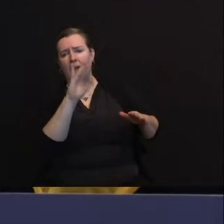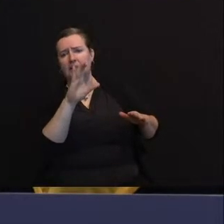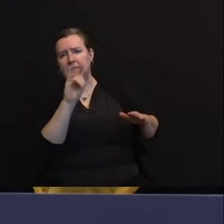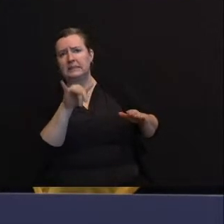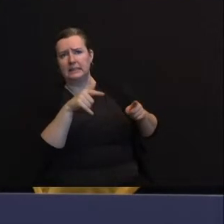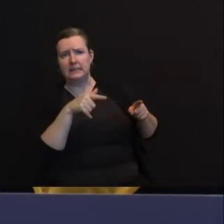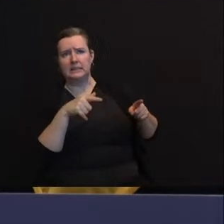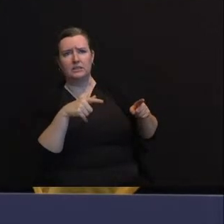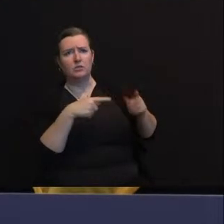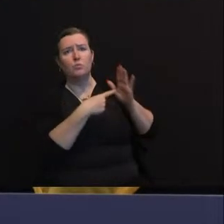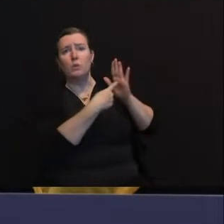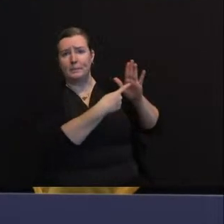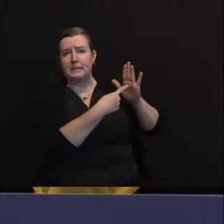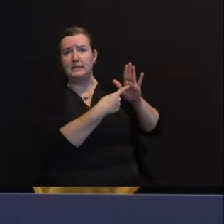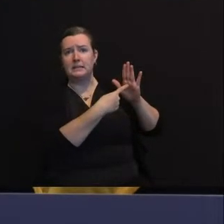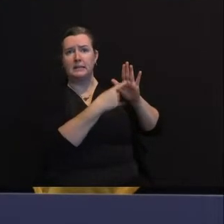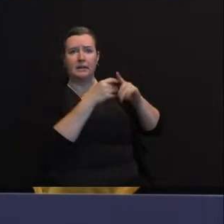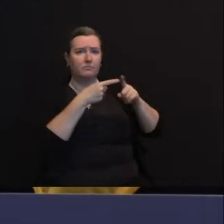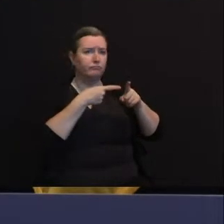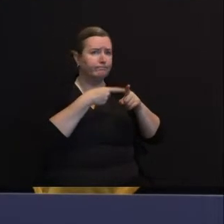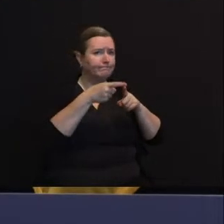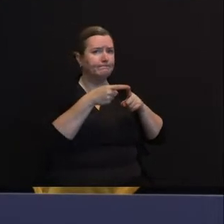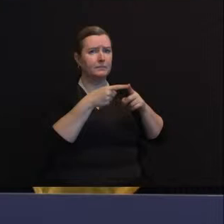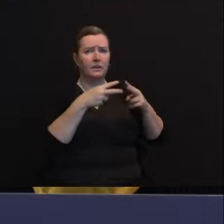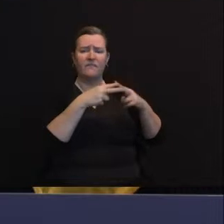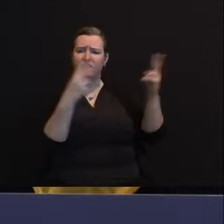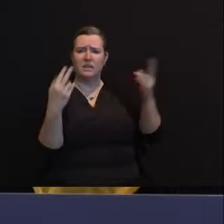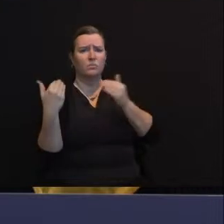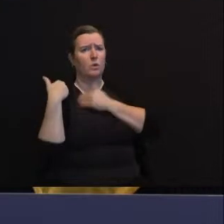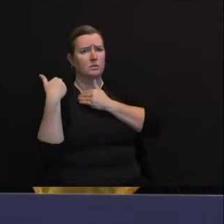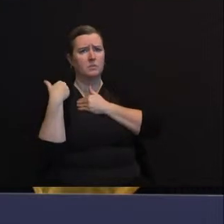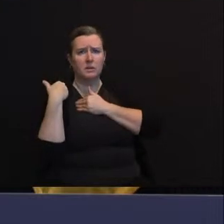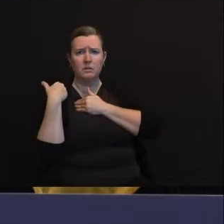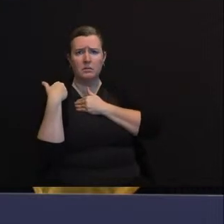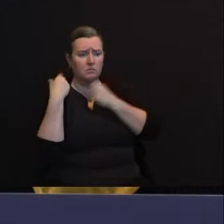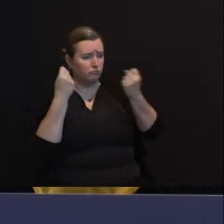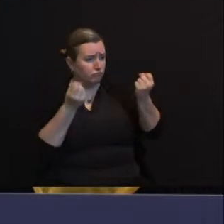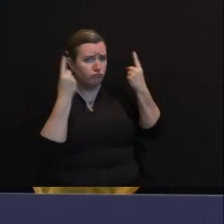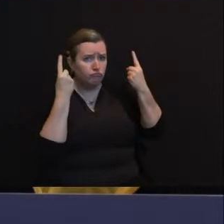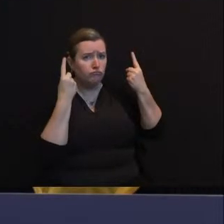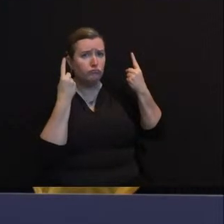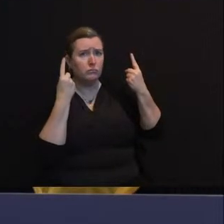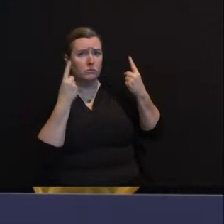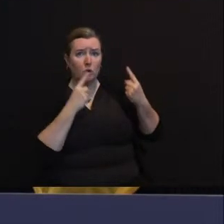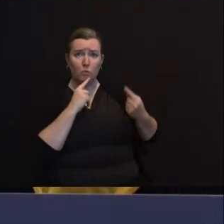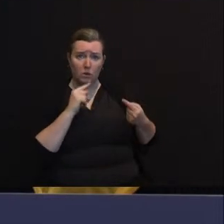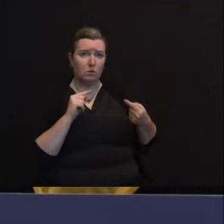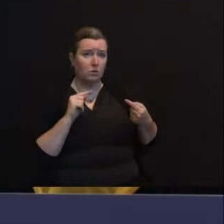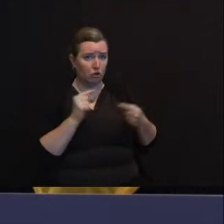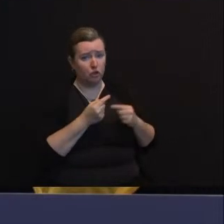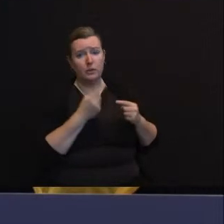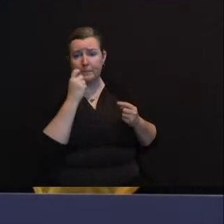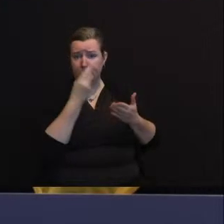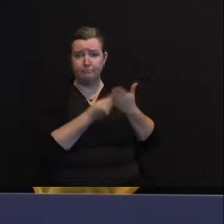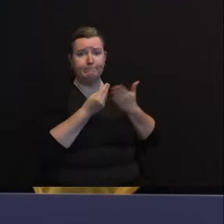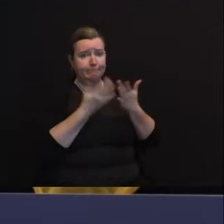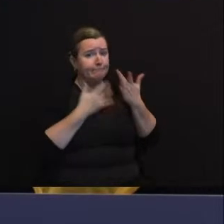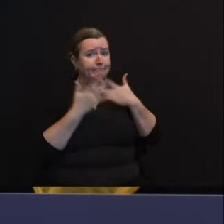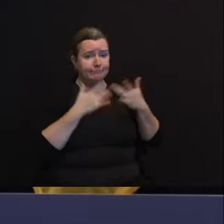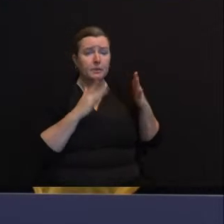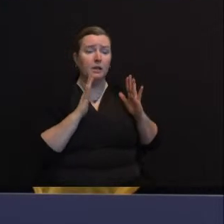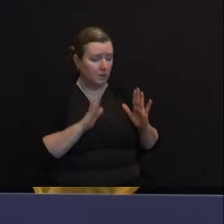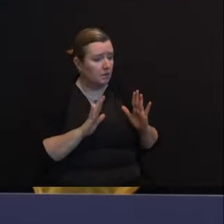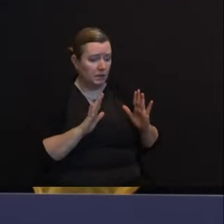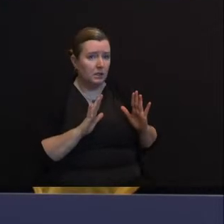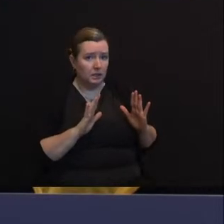industry, overwhelmingly responsible. They get it. They're in a world of hurt. They are in a world of hurt. And for every one or two of those